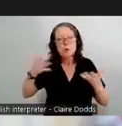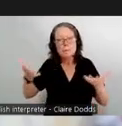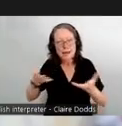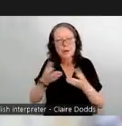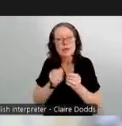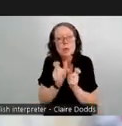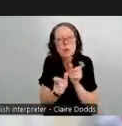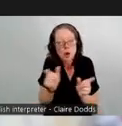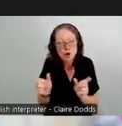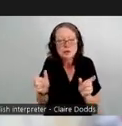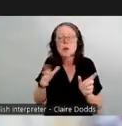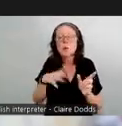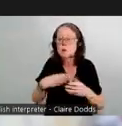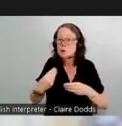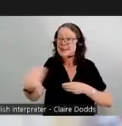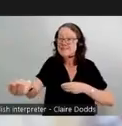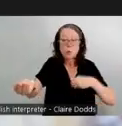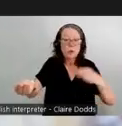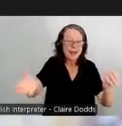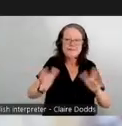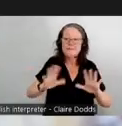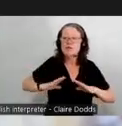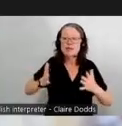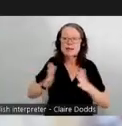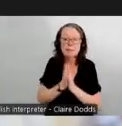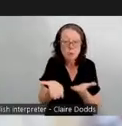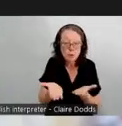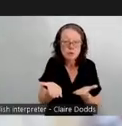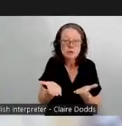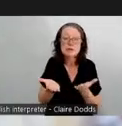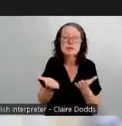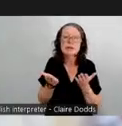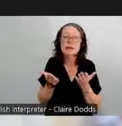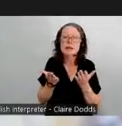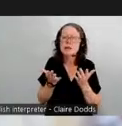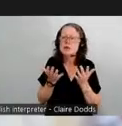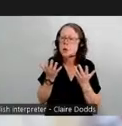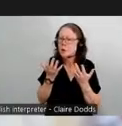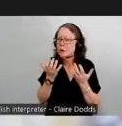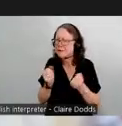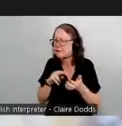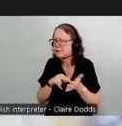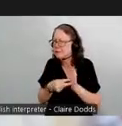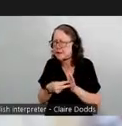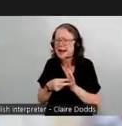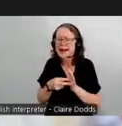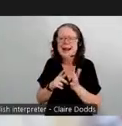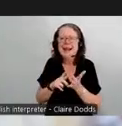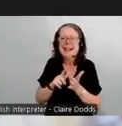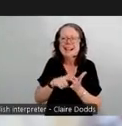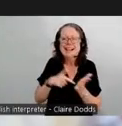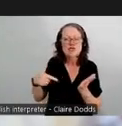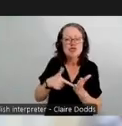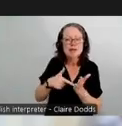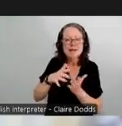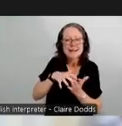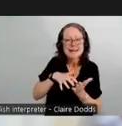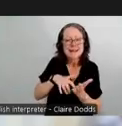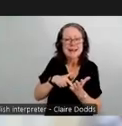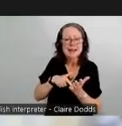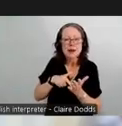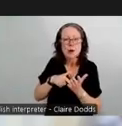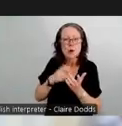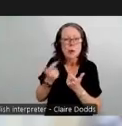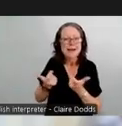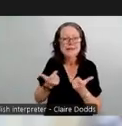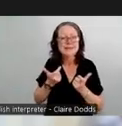away free books. And there's a sort of literary quest where families will read specially